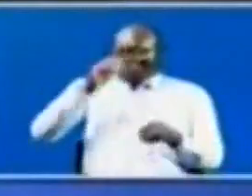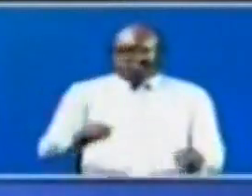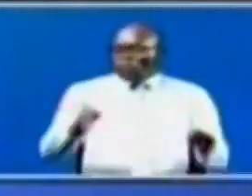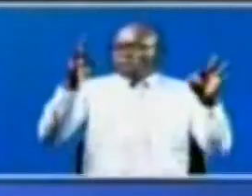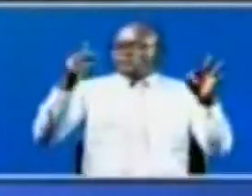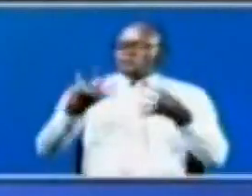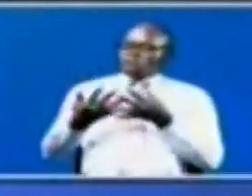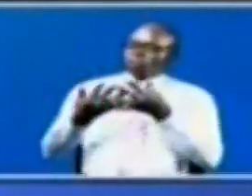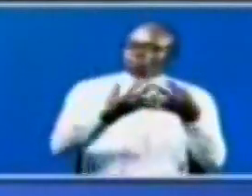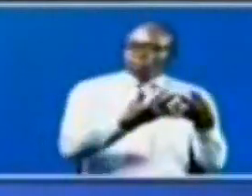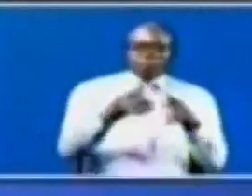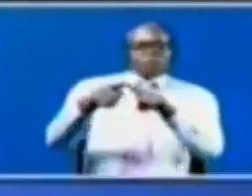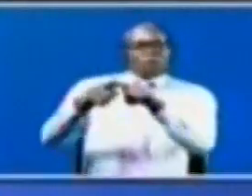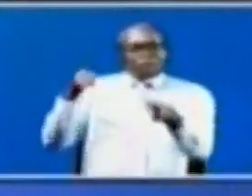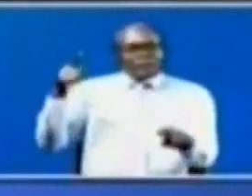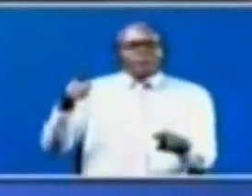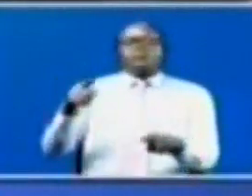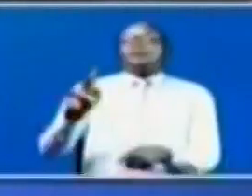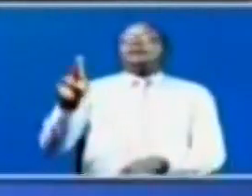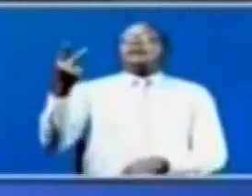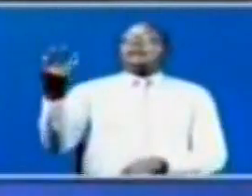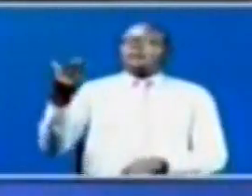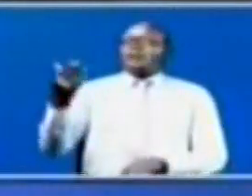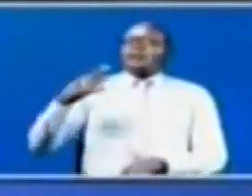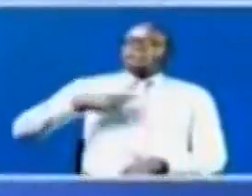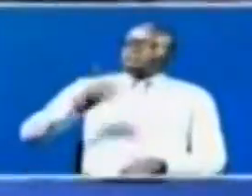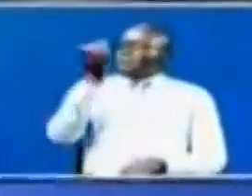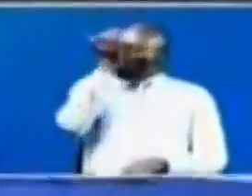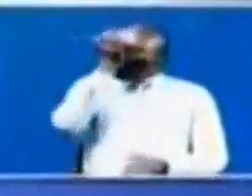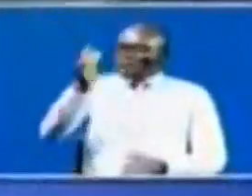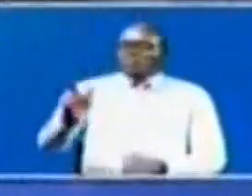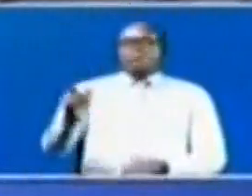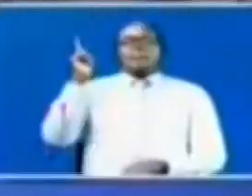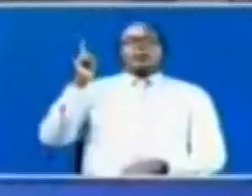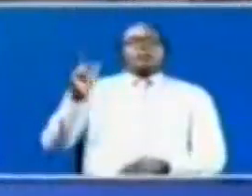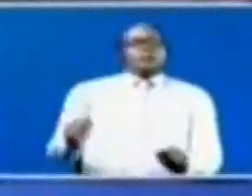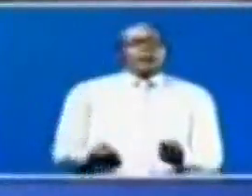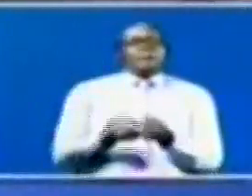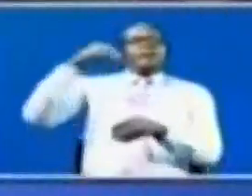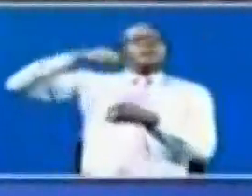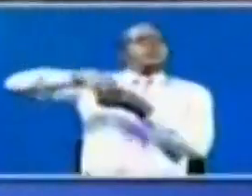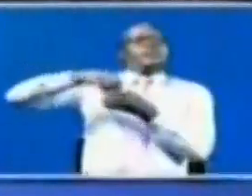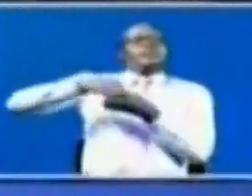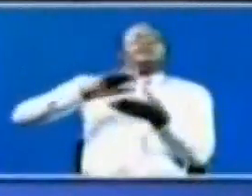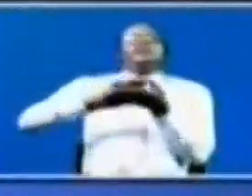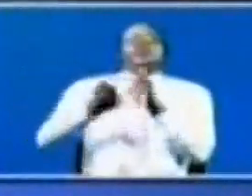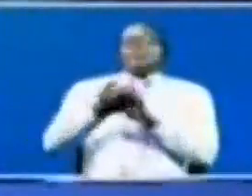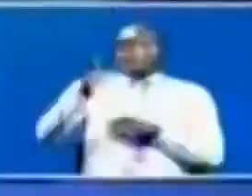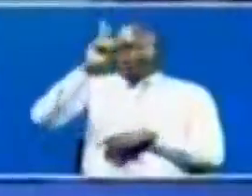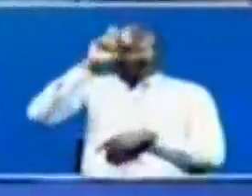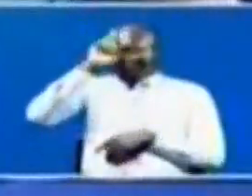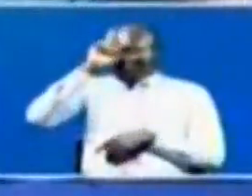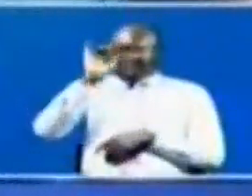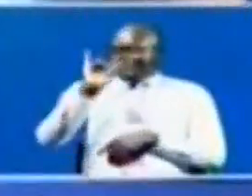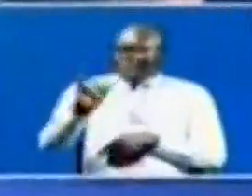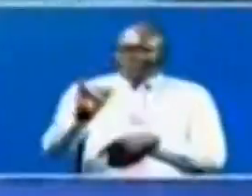be convicted of murder in a country where impunity runs within and without the police service that is